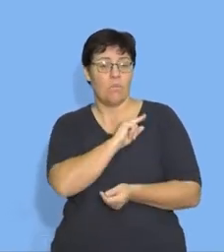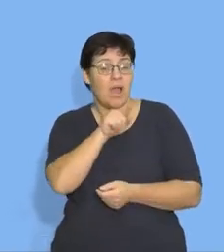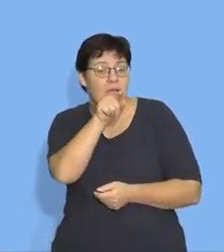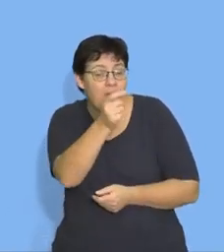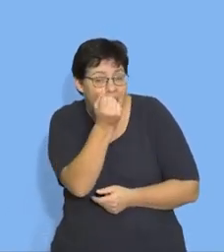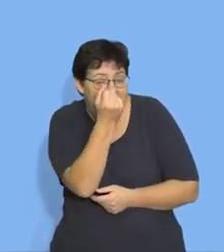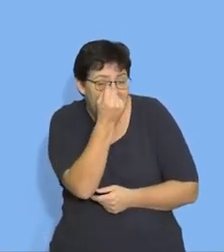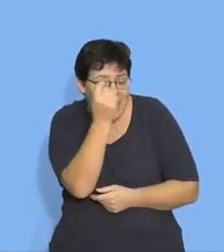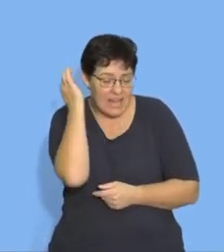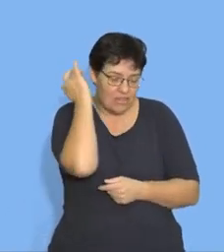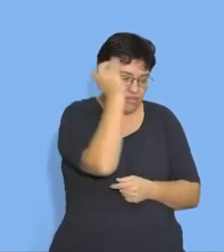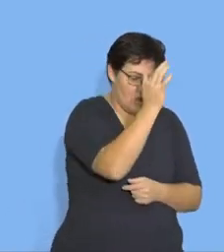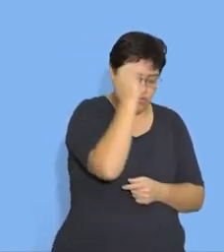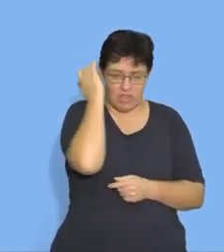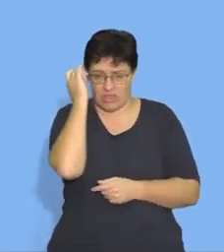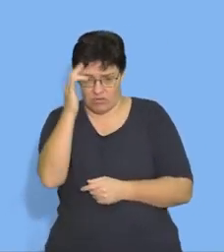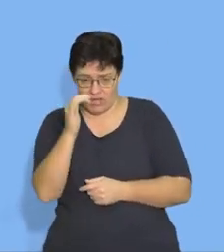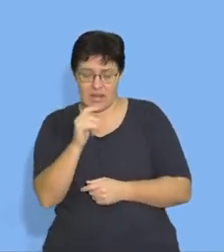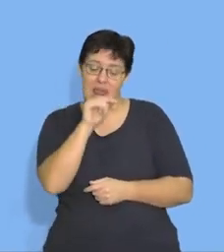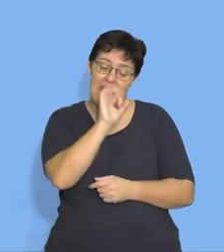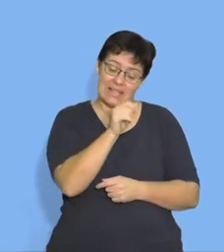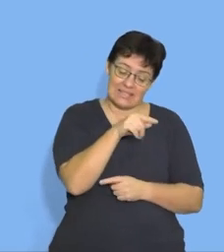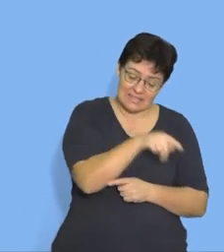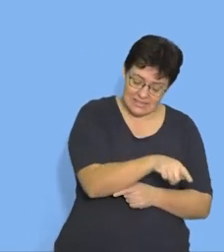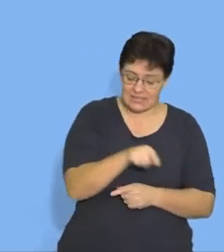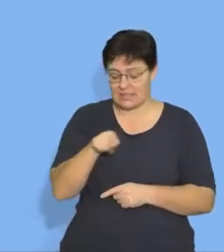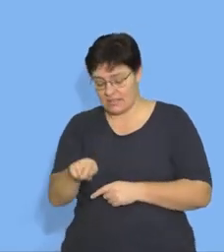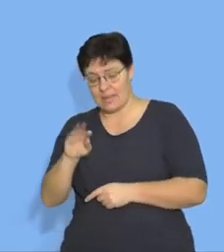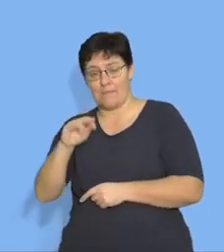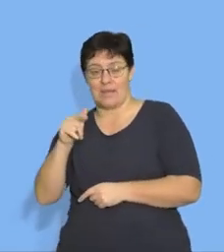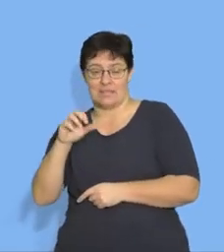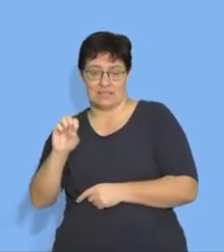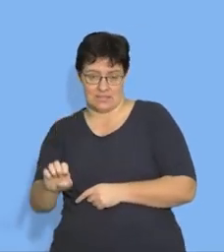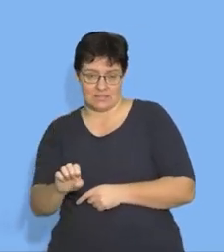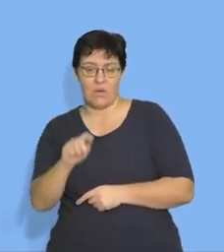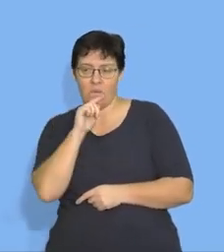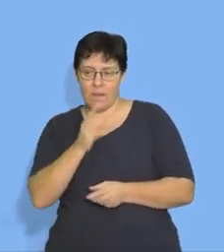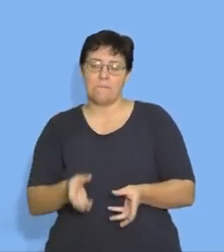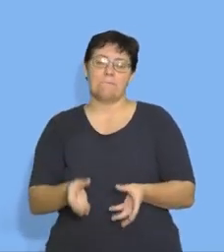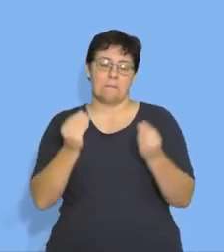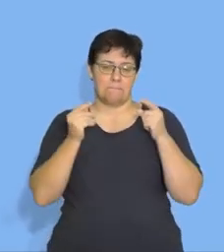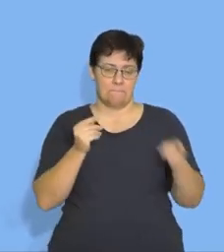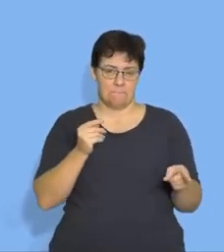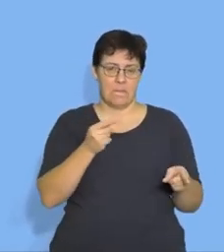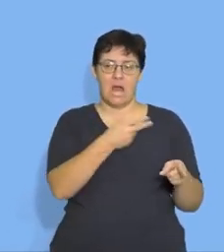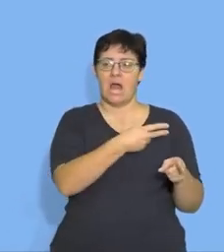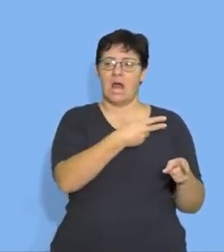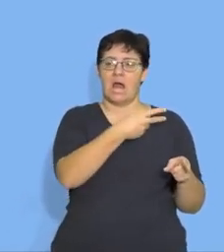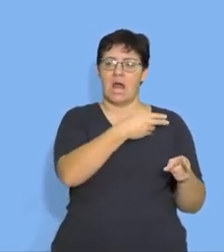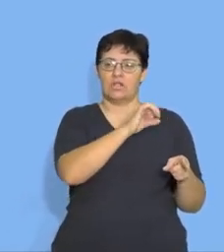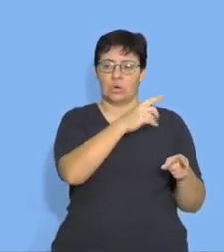theory beyond an acid and a base as a substance that produces hydroxyl as well as, hydroxide as well